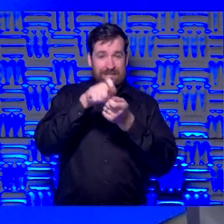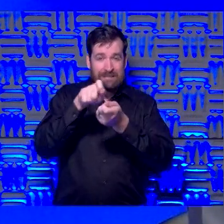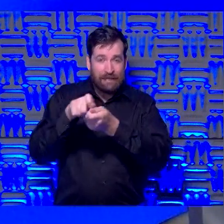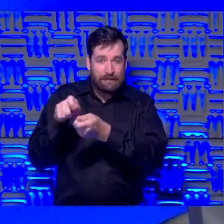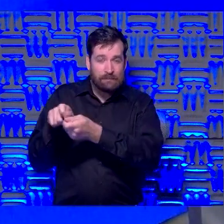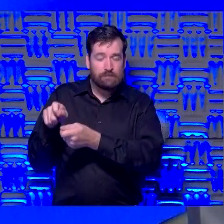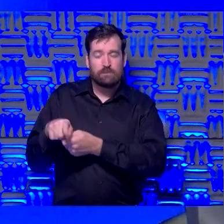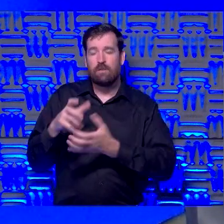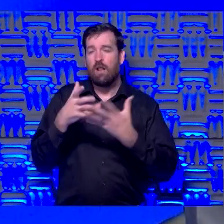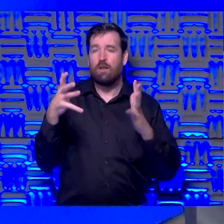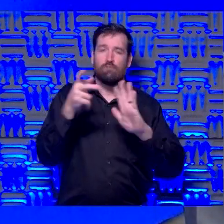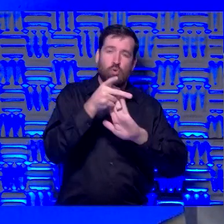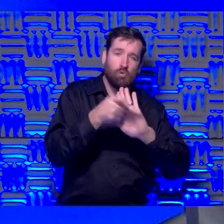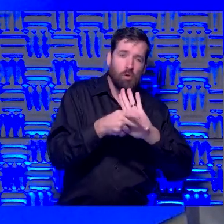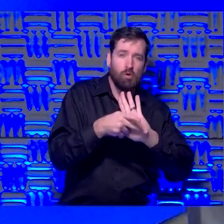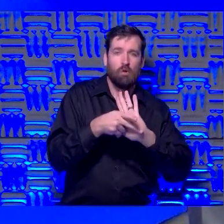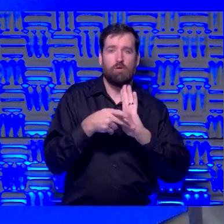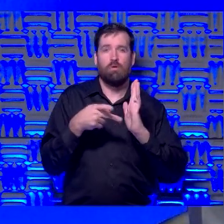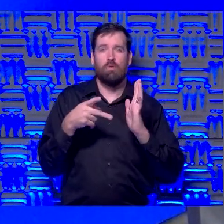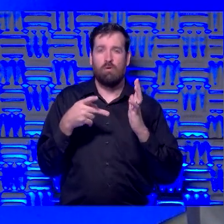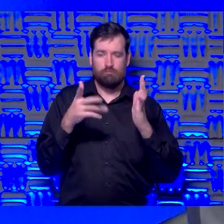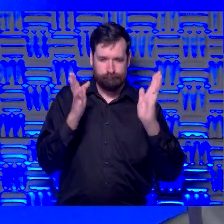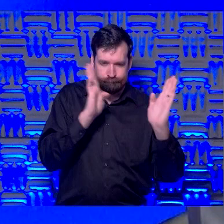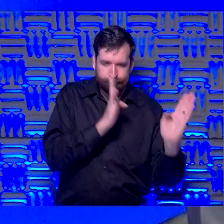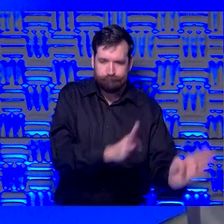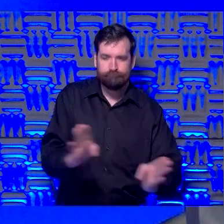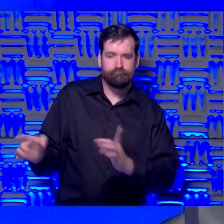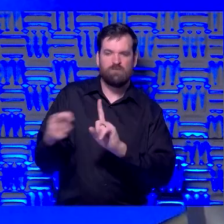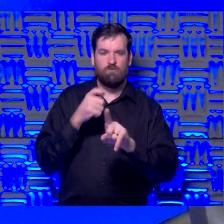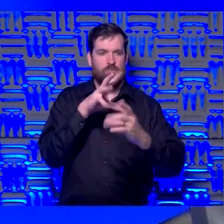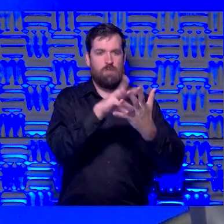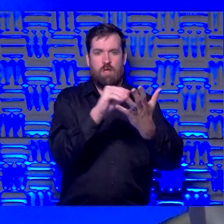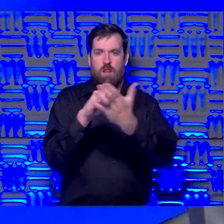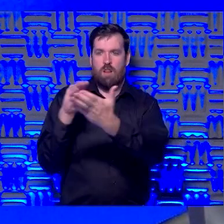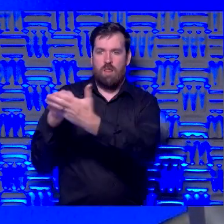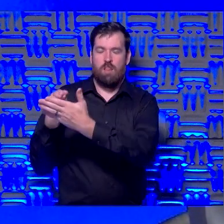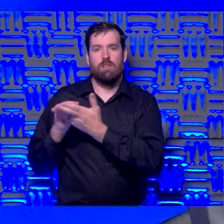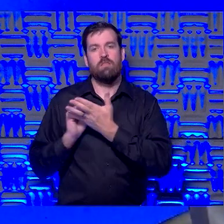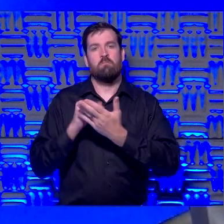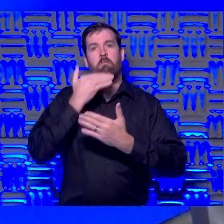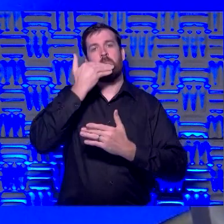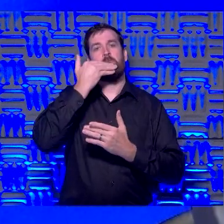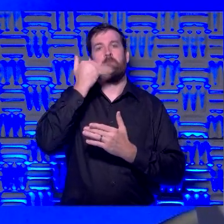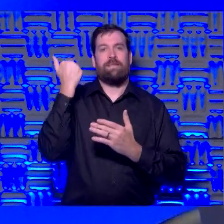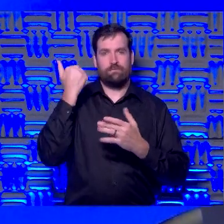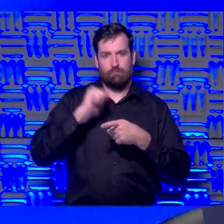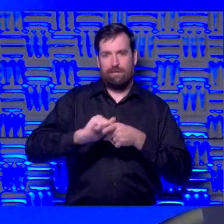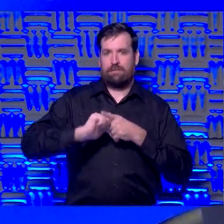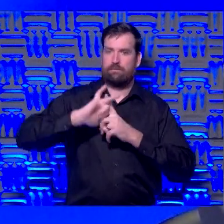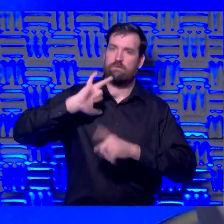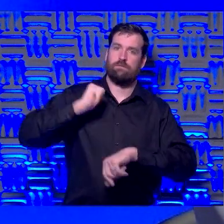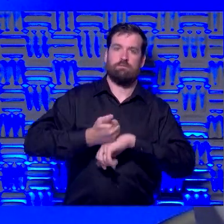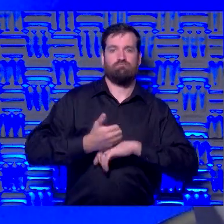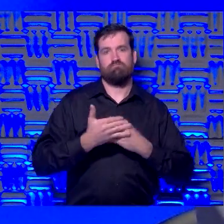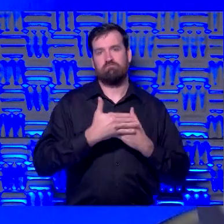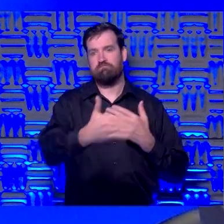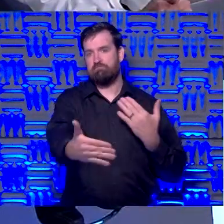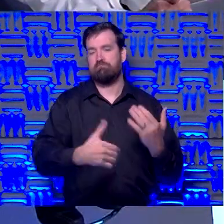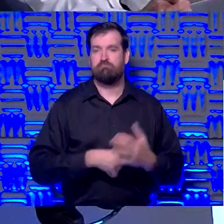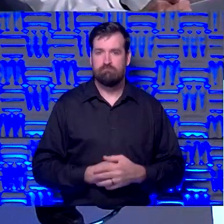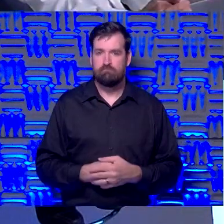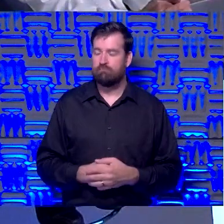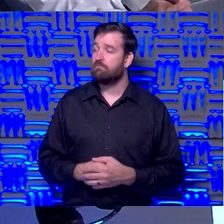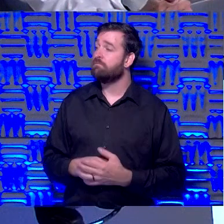lot of protocols and strategies from other people so that we get the optimal and the best practices moving forward. Yeah,